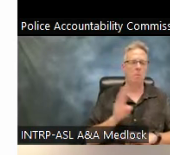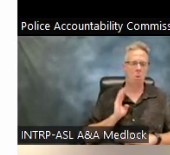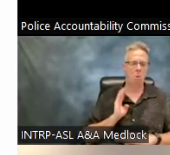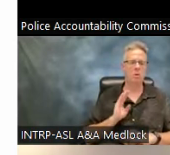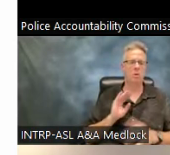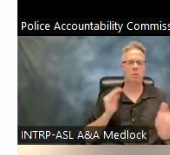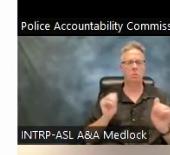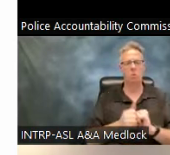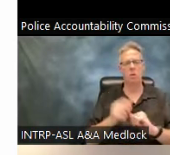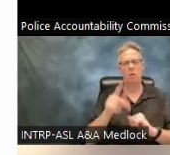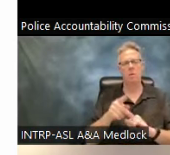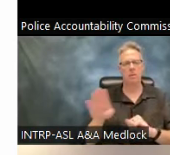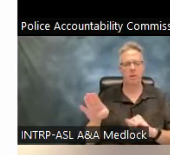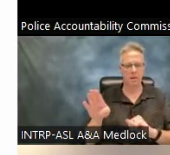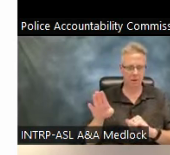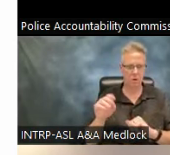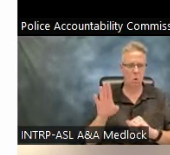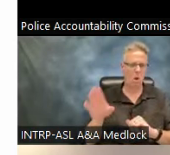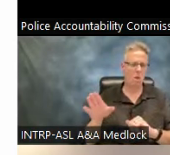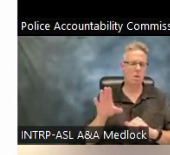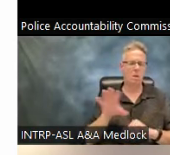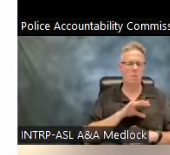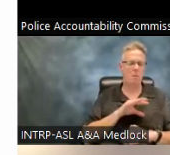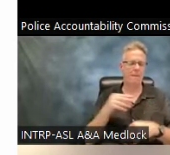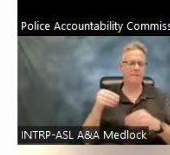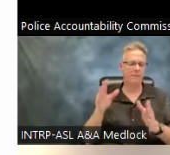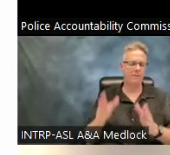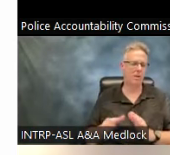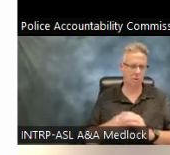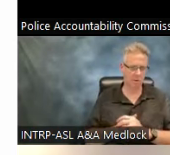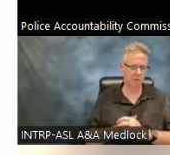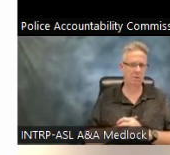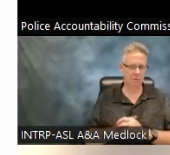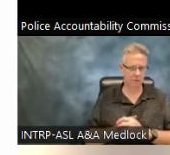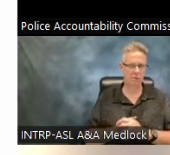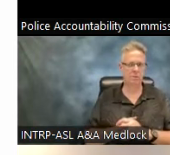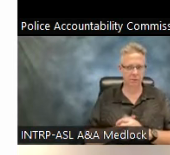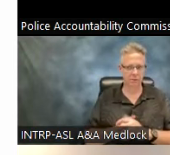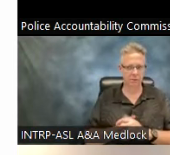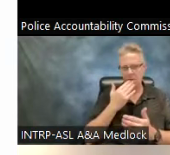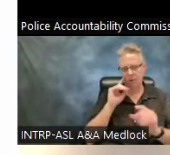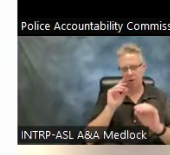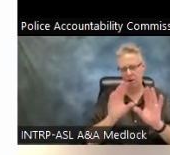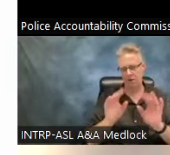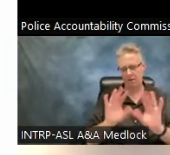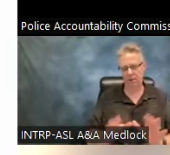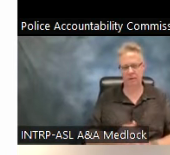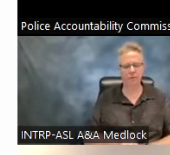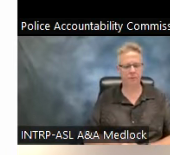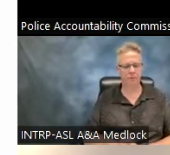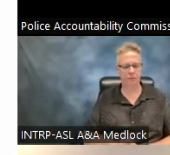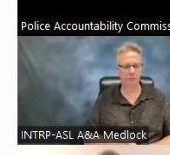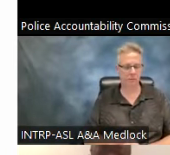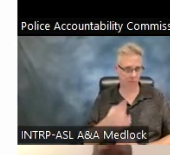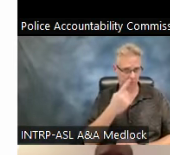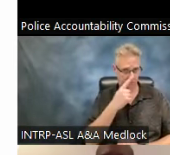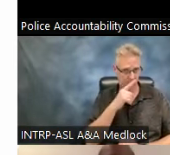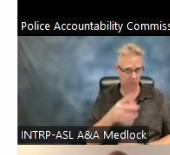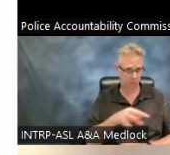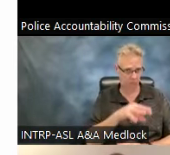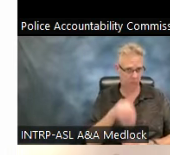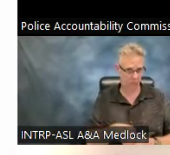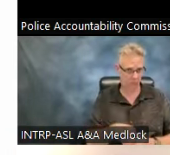to PPB or the body camera vendor. And I'm seeing a nod, so thank you for clarifying. And would you prefer that to be in the